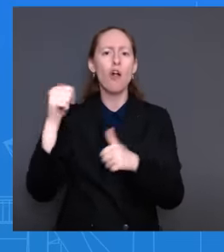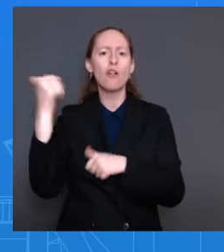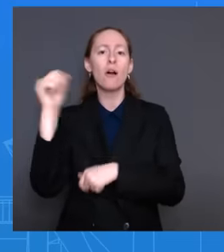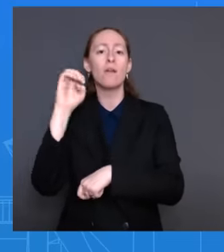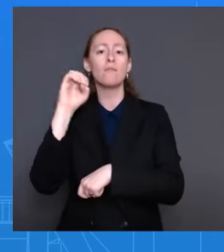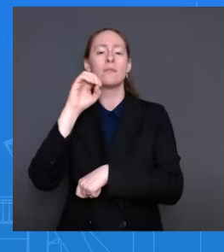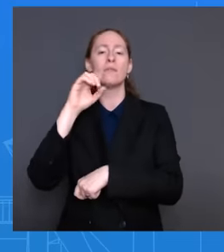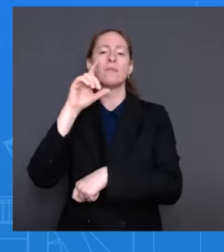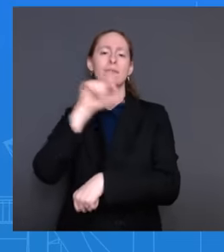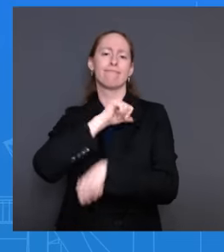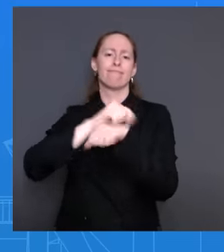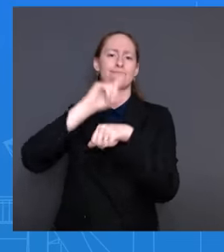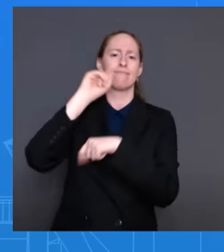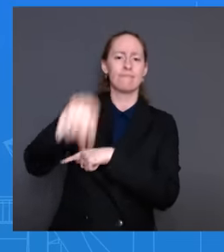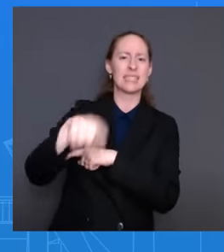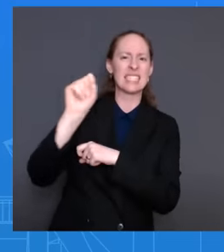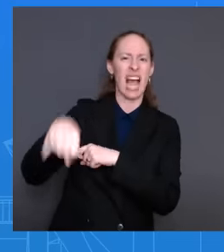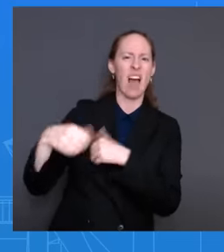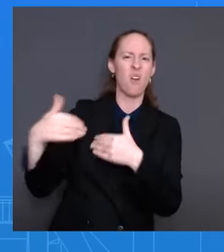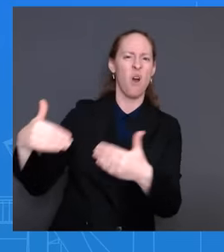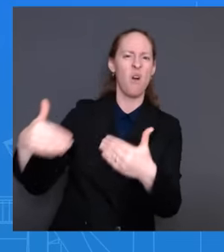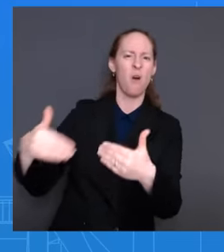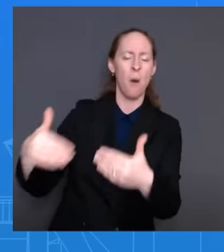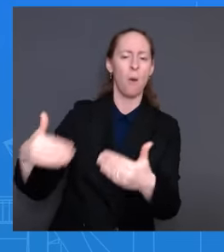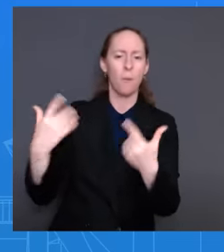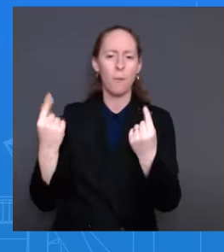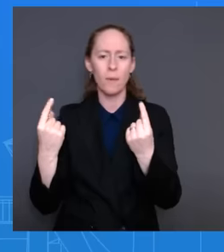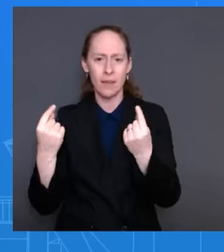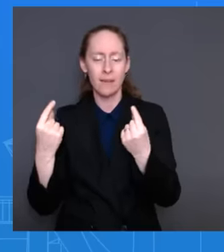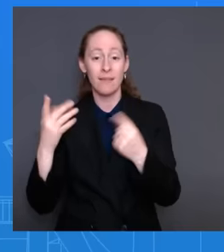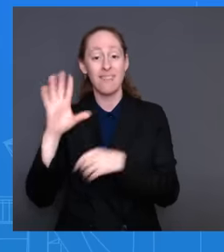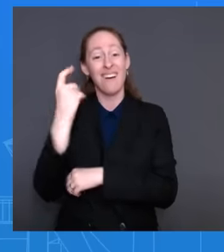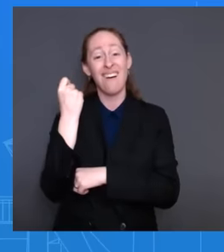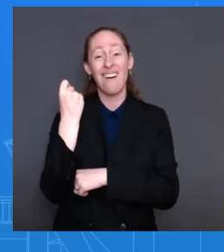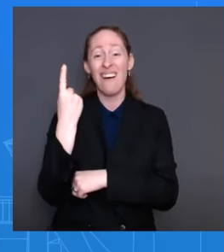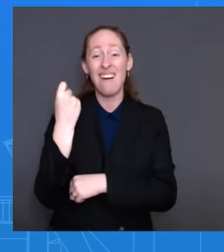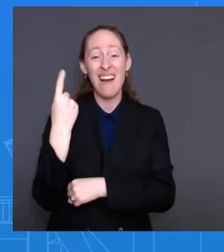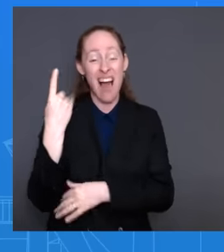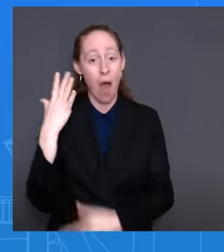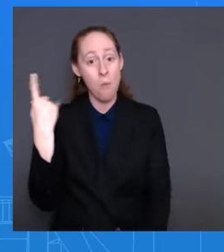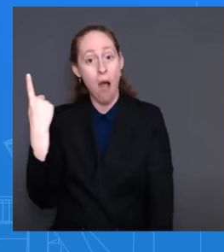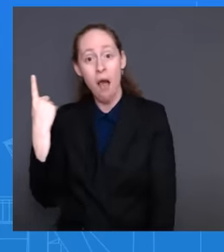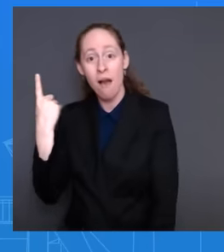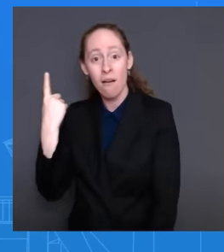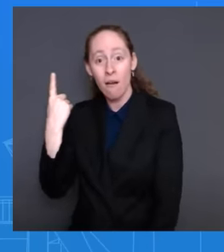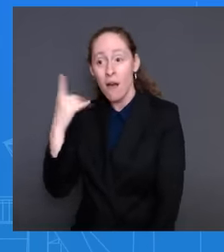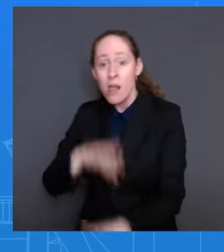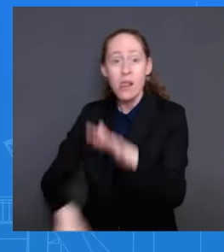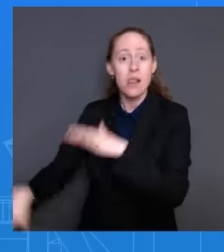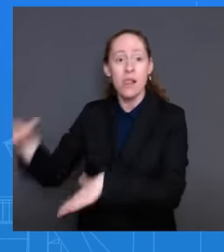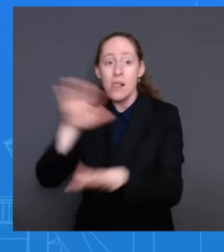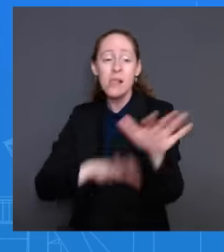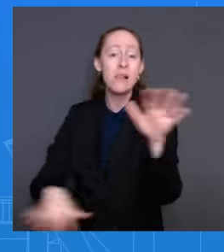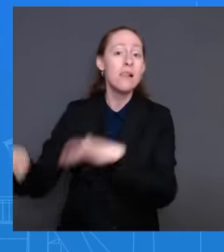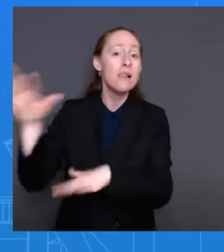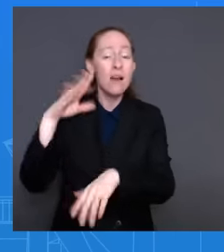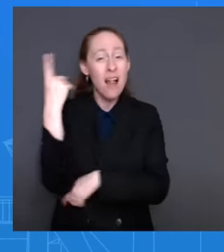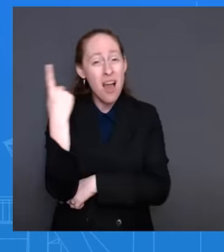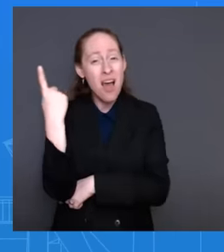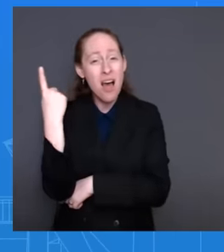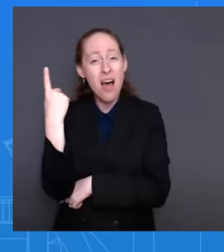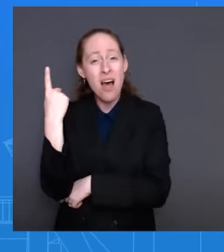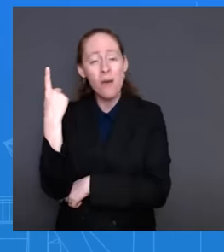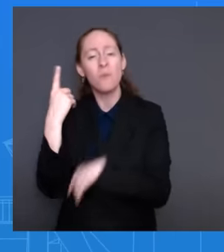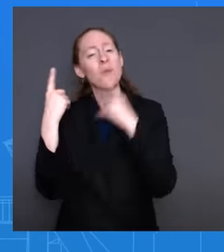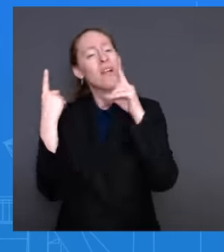end. But he can't do it alone. And that's what we keep trying to say here. Congress needs to take their step to make action. And then just